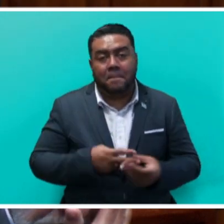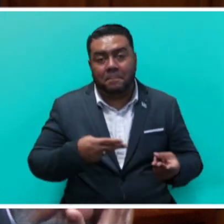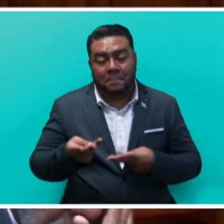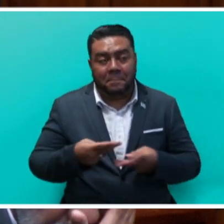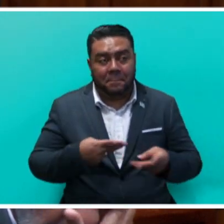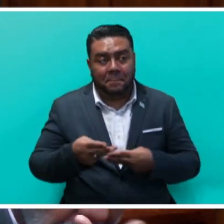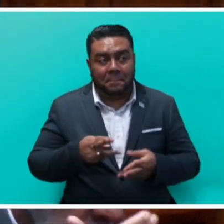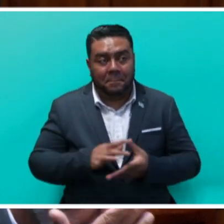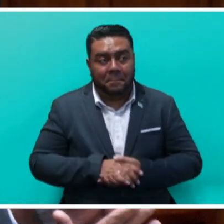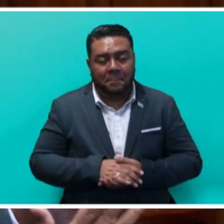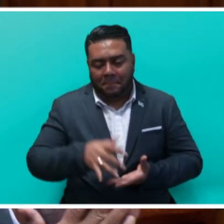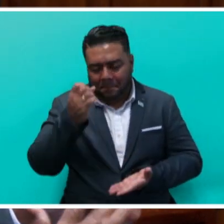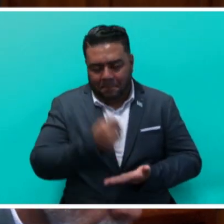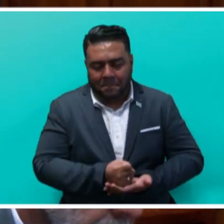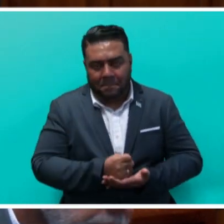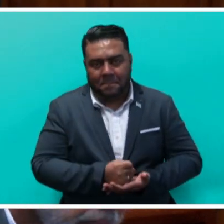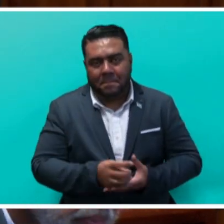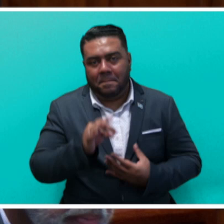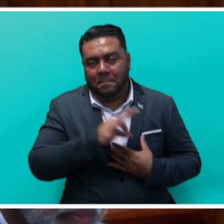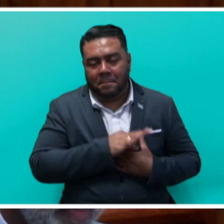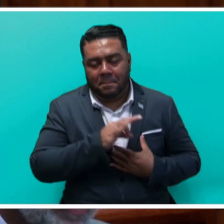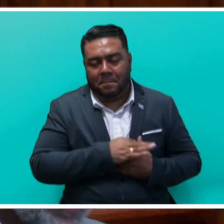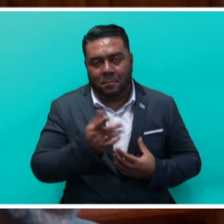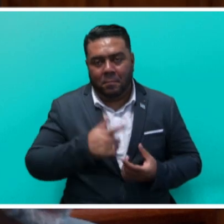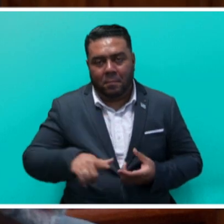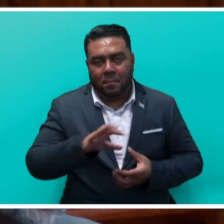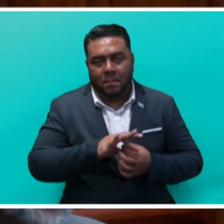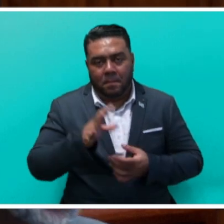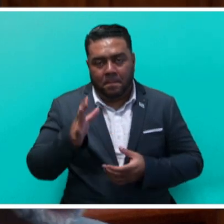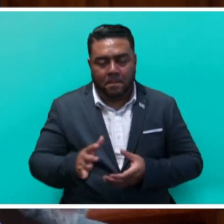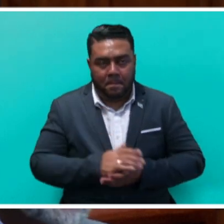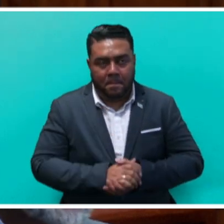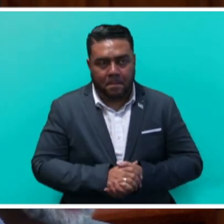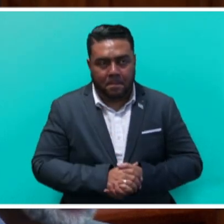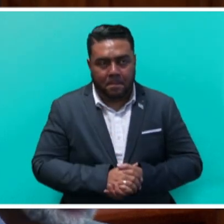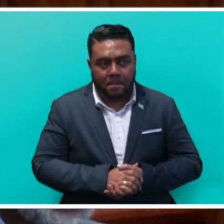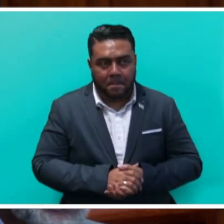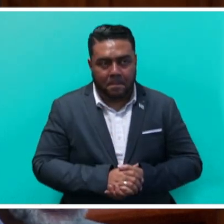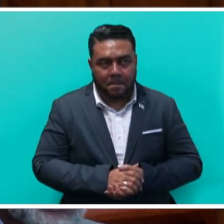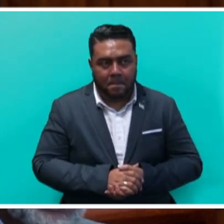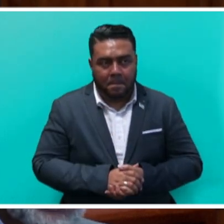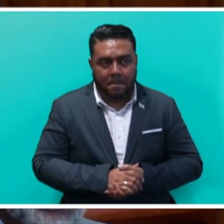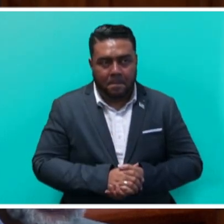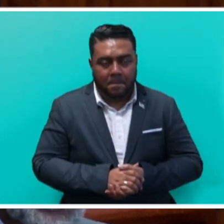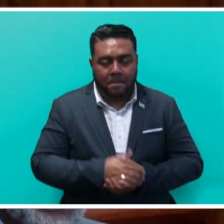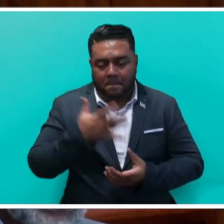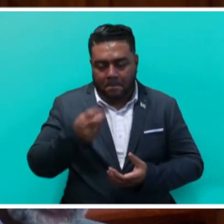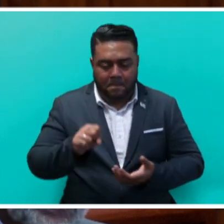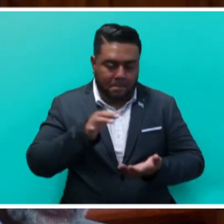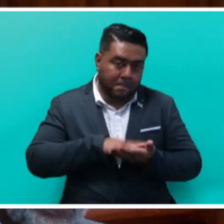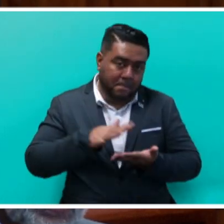rate, ensuring maximum benefits to the landowners. There is a draft cabinet paper